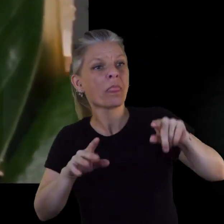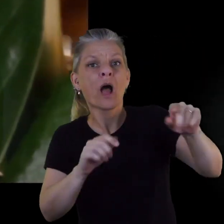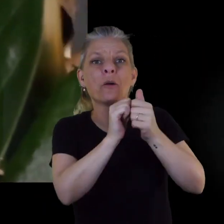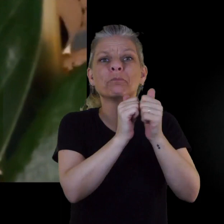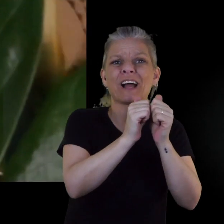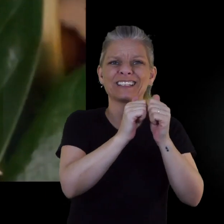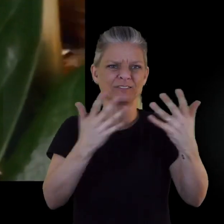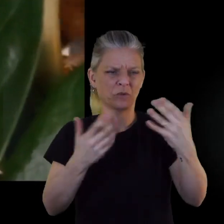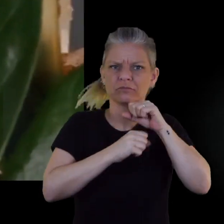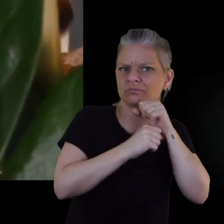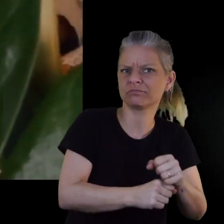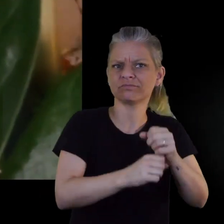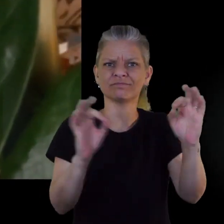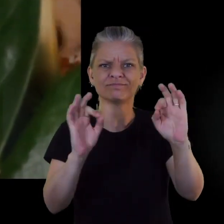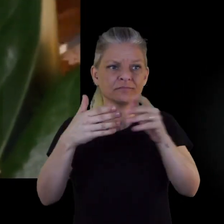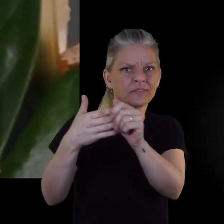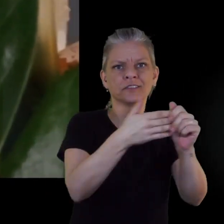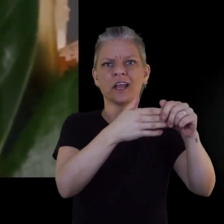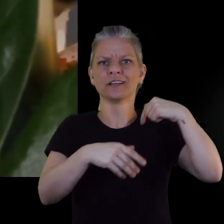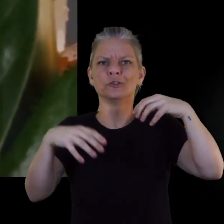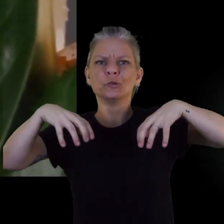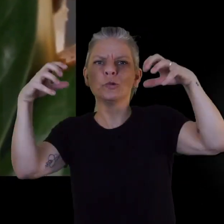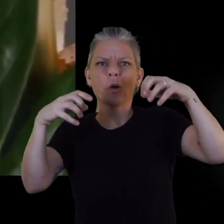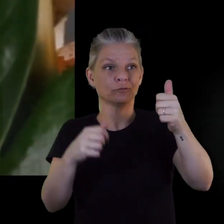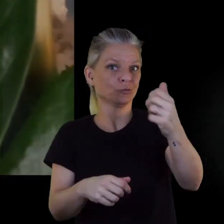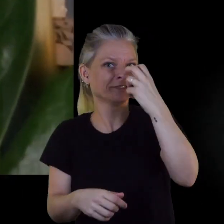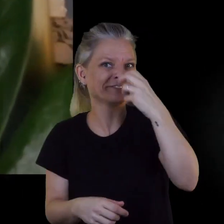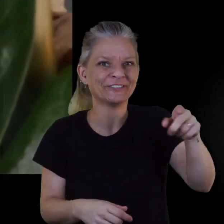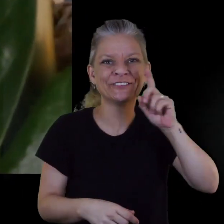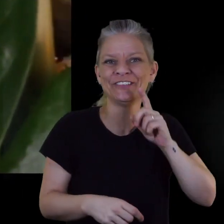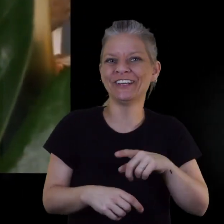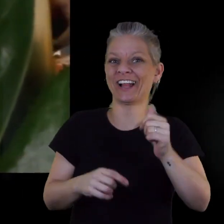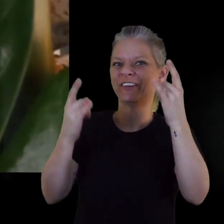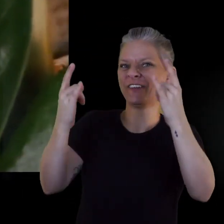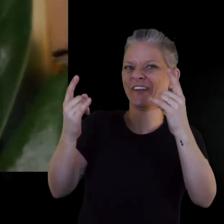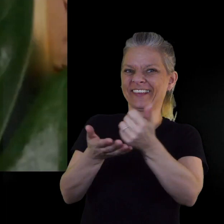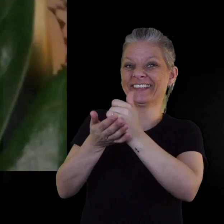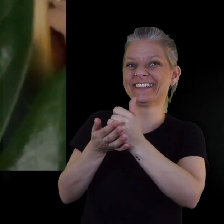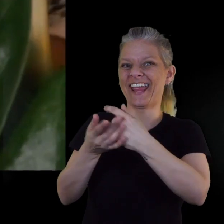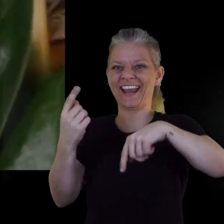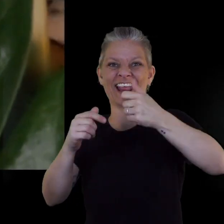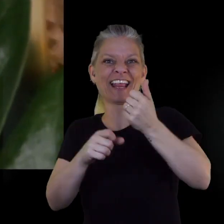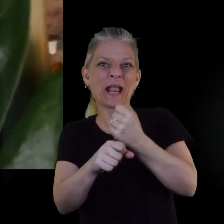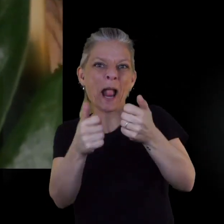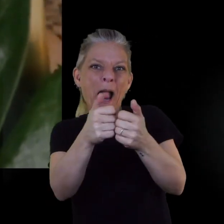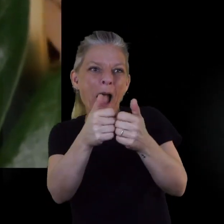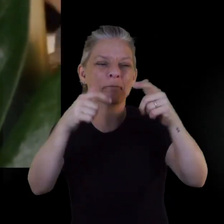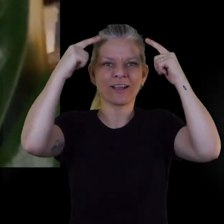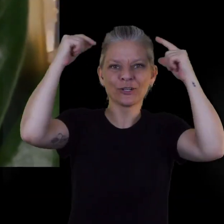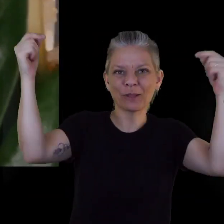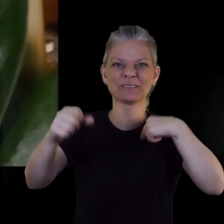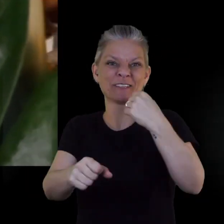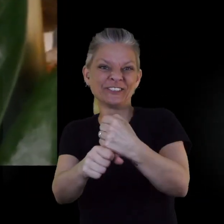their self-erasure. So good evening to the girls and the goths and the gays and the gamers and the gremlins. My G's. Good evening to the cool kids, the cute